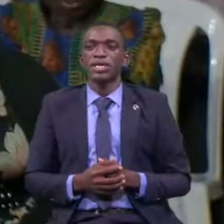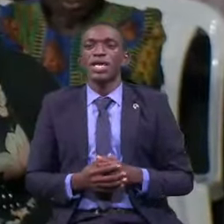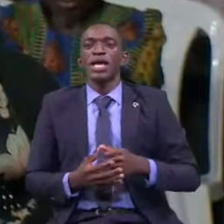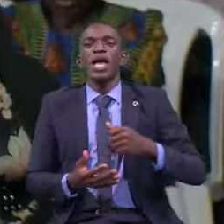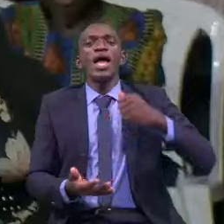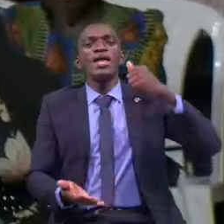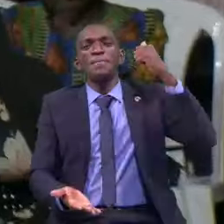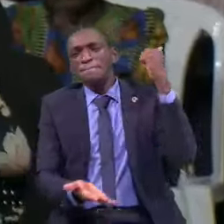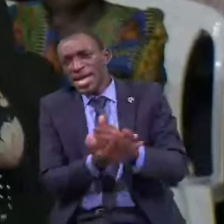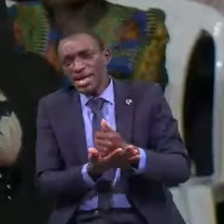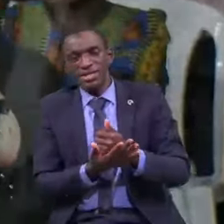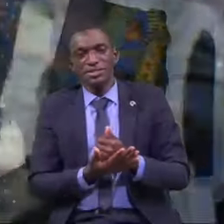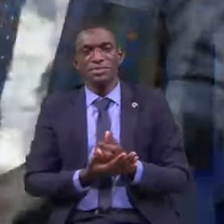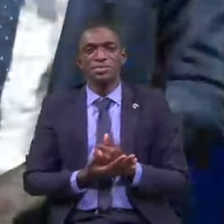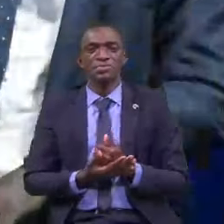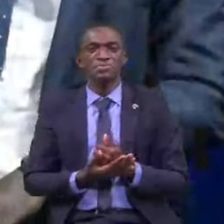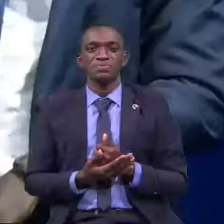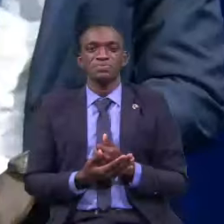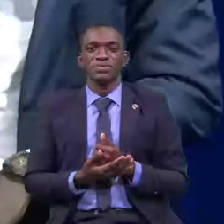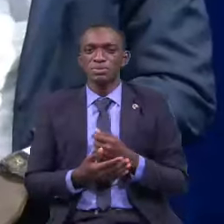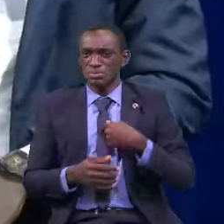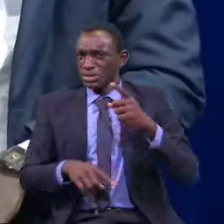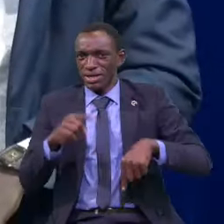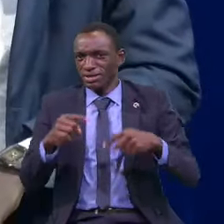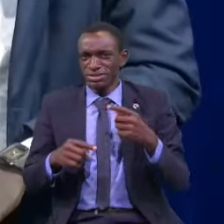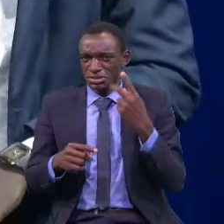Amen. I can't hear you.